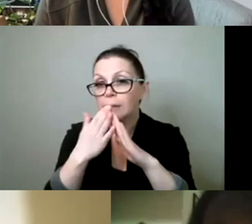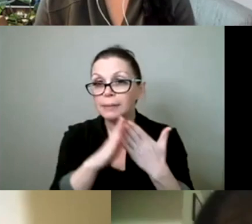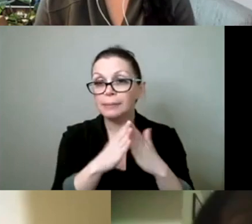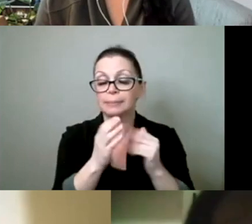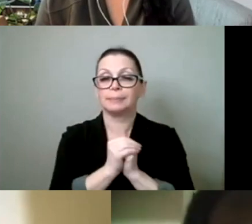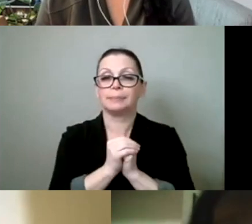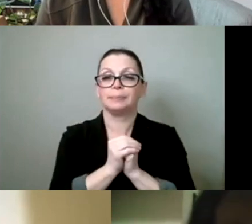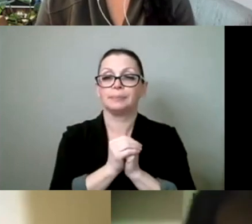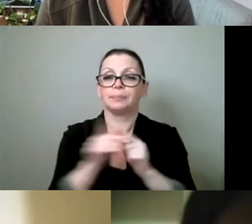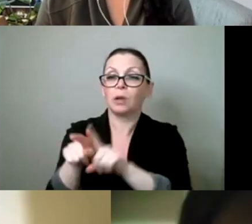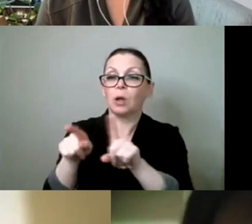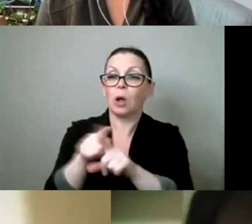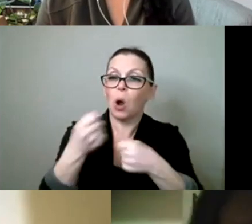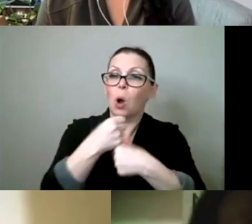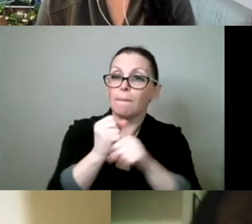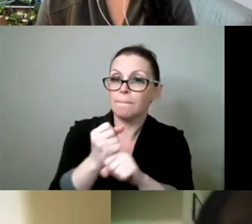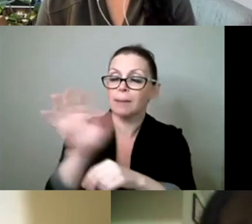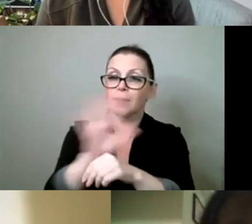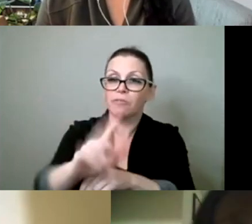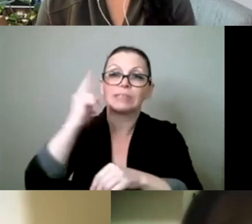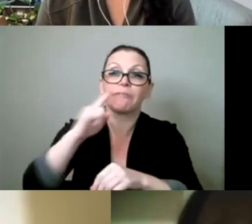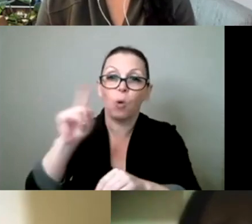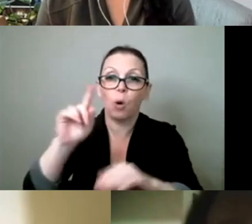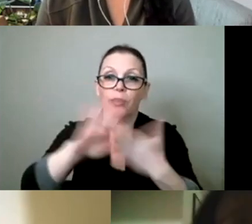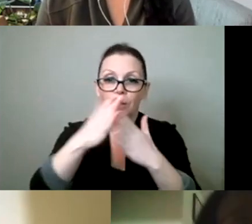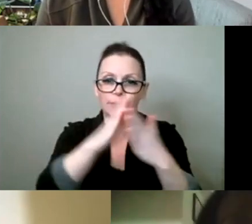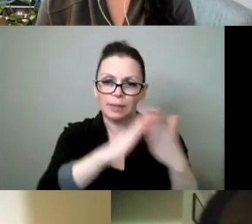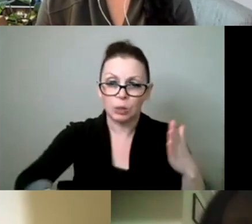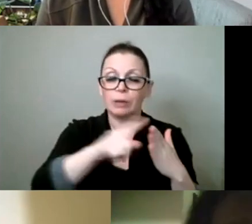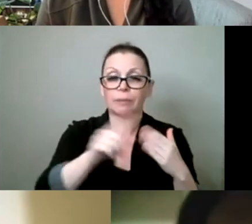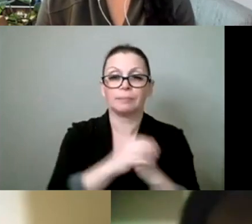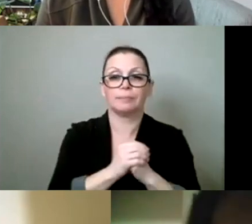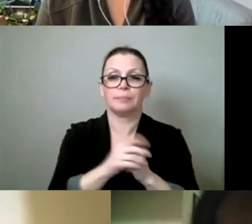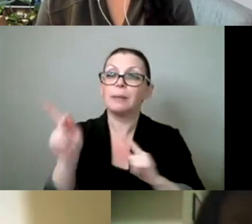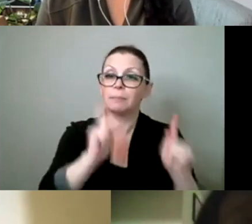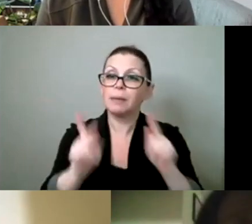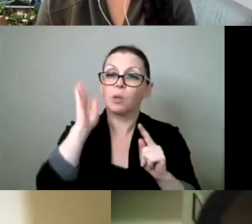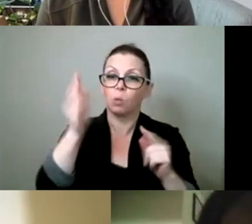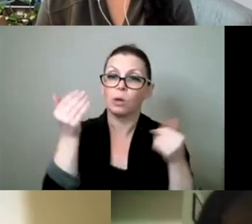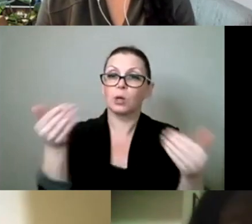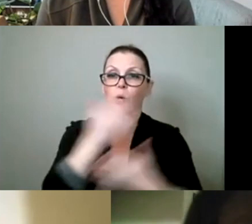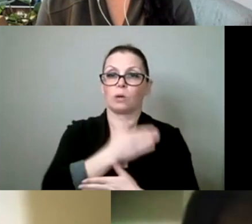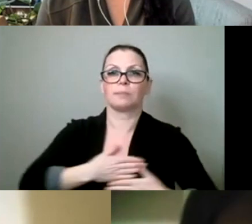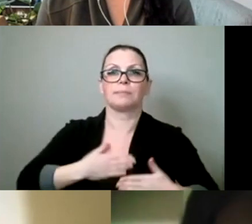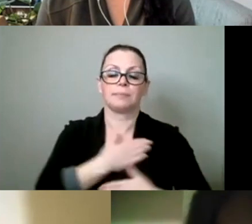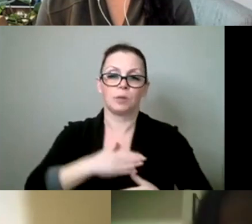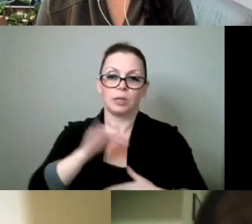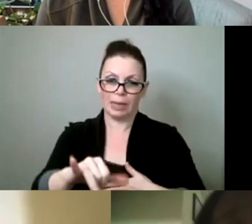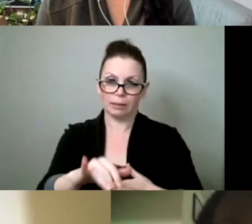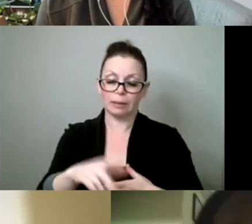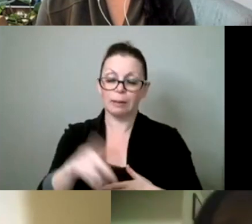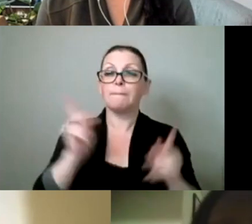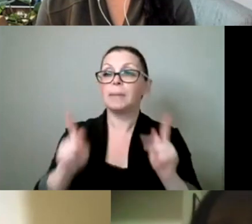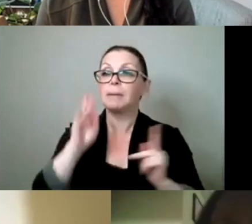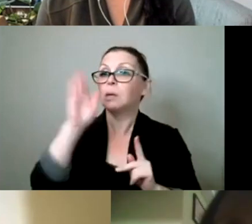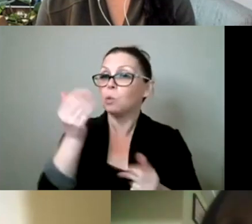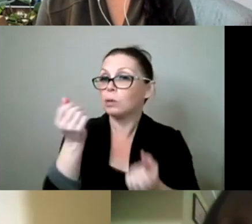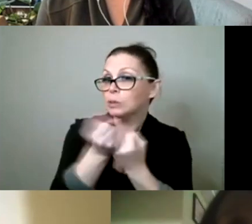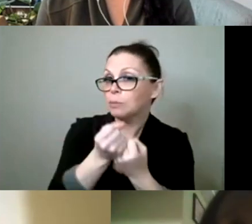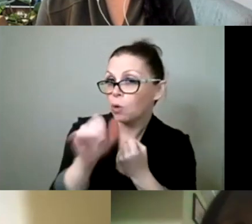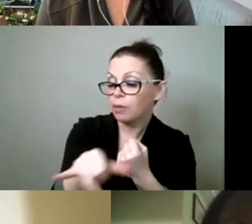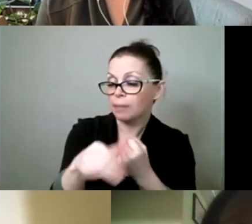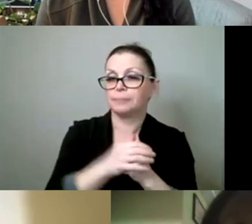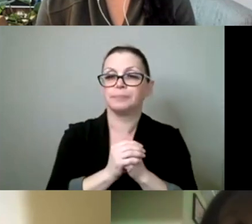and make movies for the community, and people would appreciate that, and they would support it, and then it